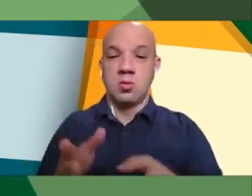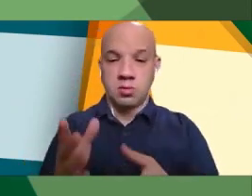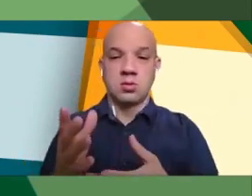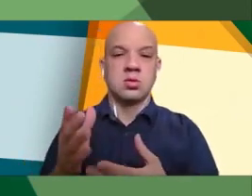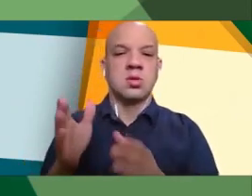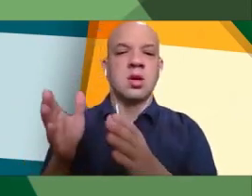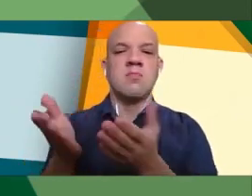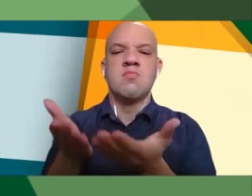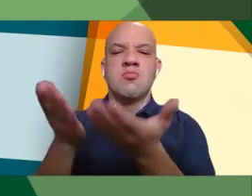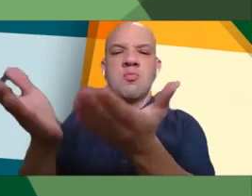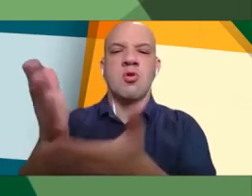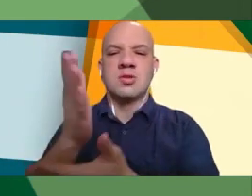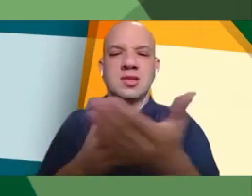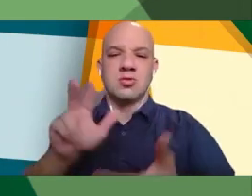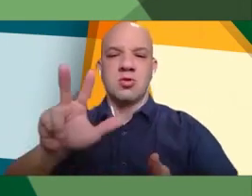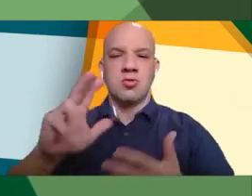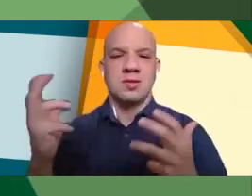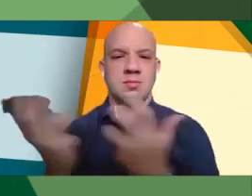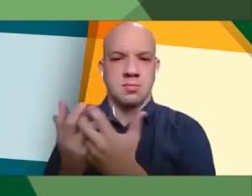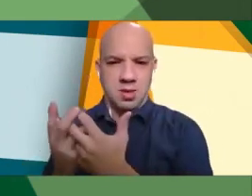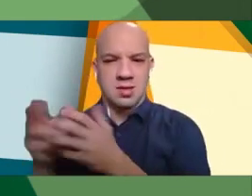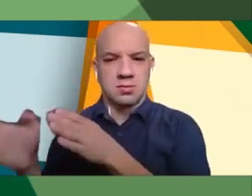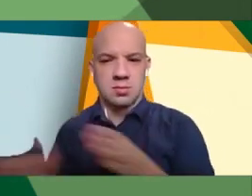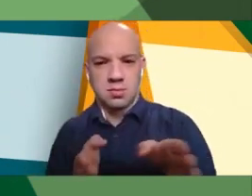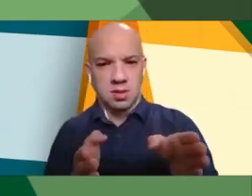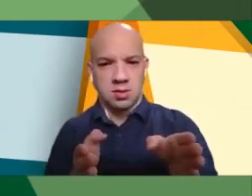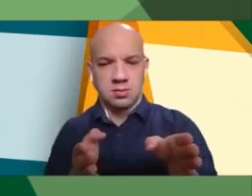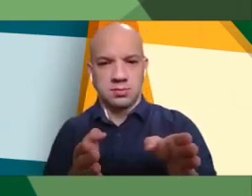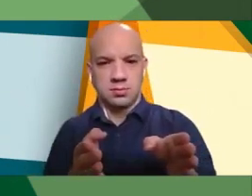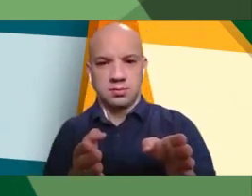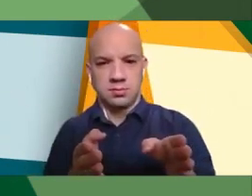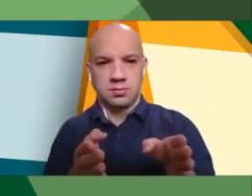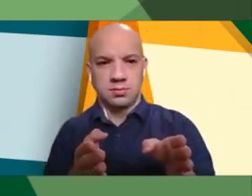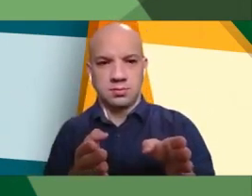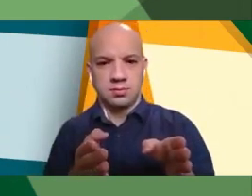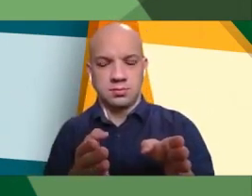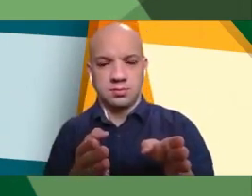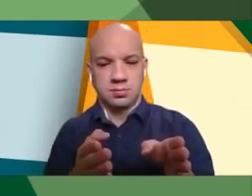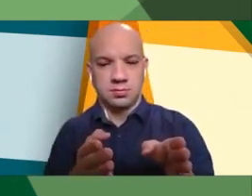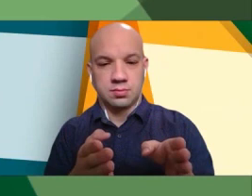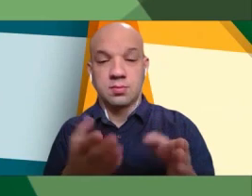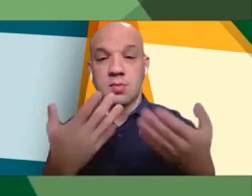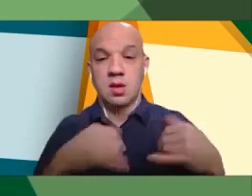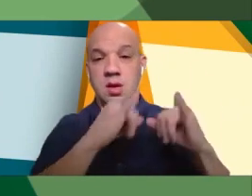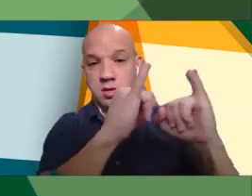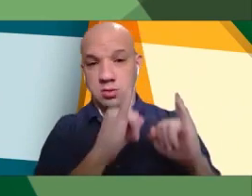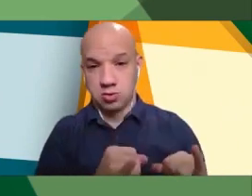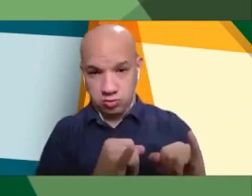in compliance with Section 3. As stated in the RFP instructions,